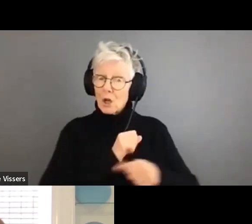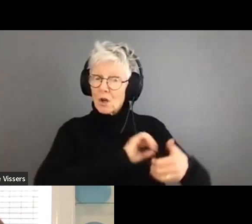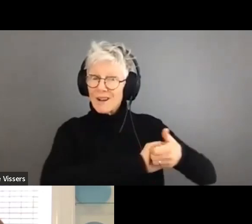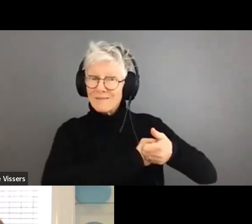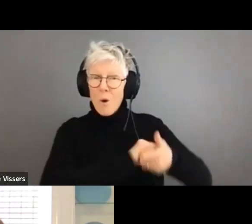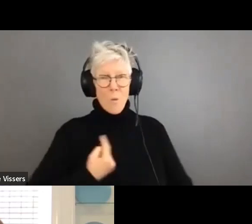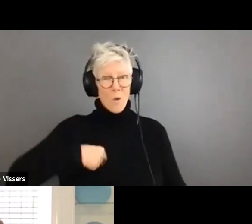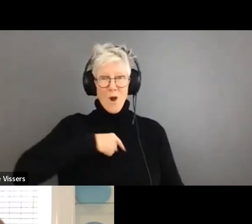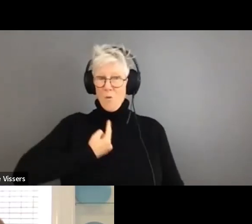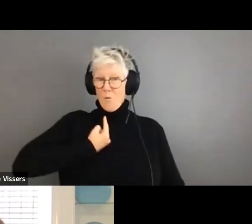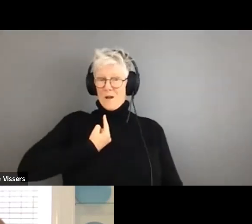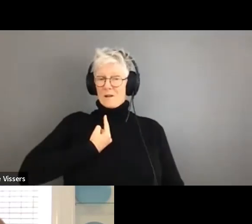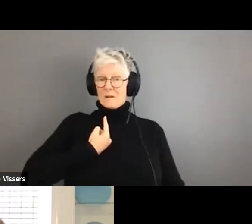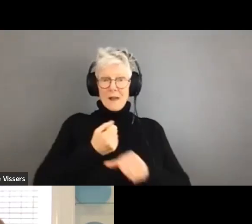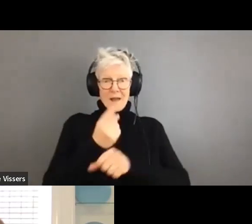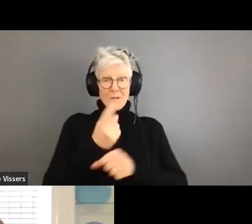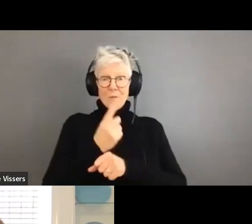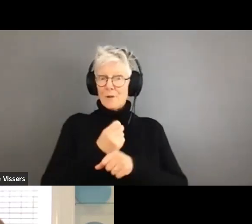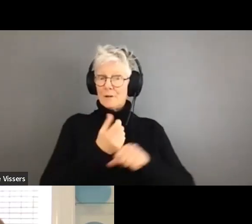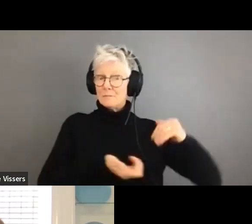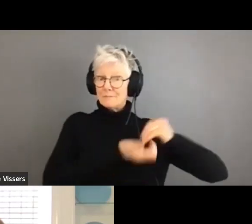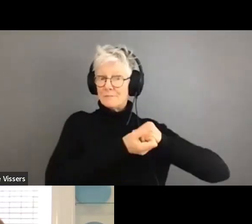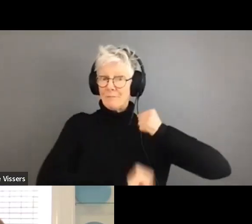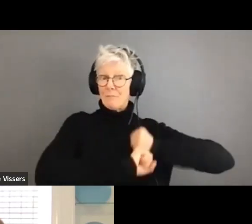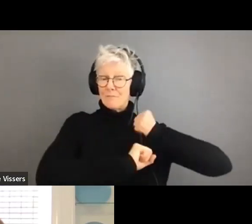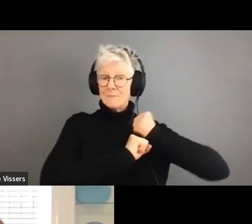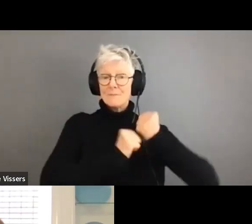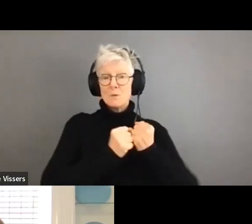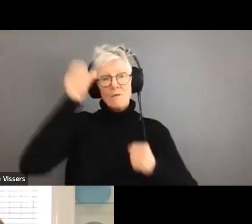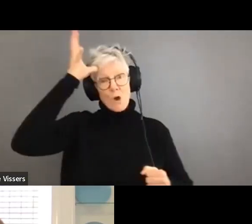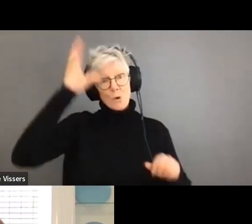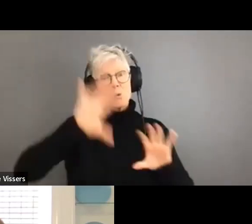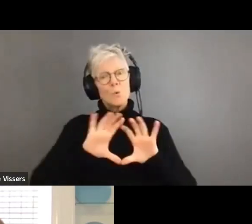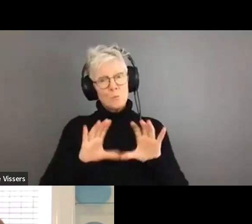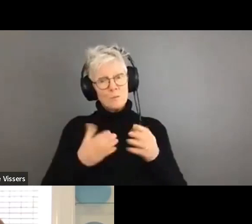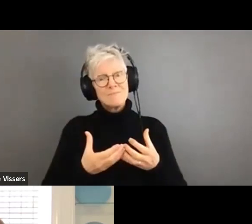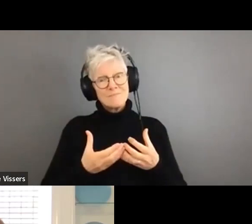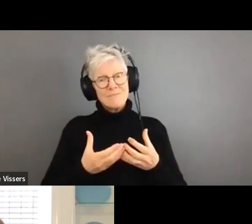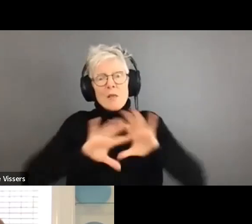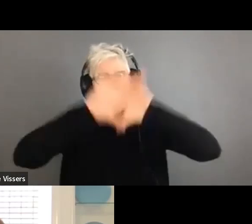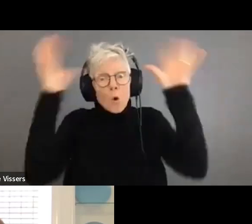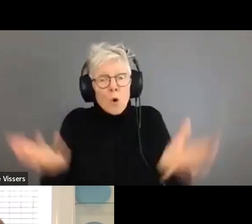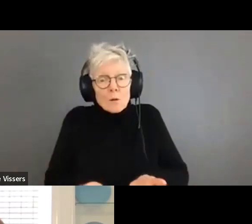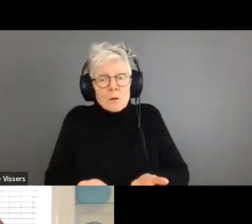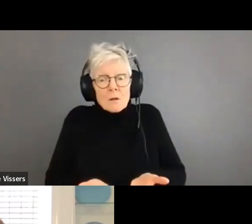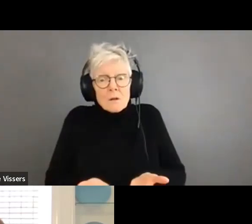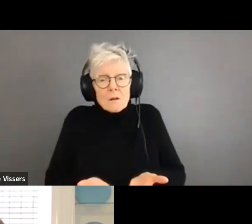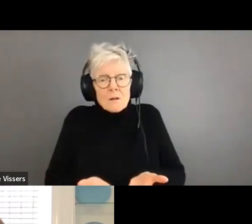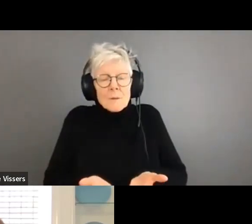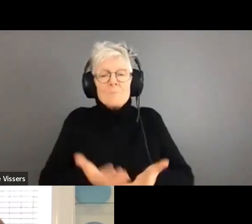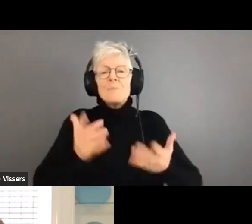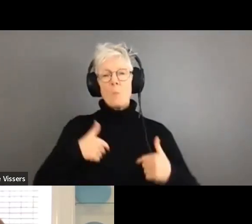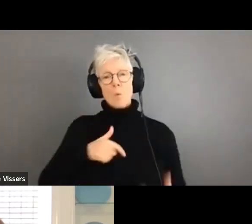only yearly collaboration they have with a fatherhood group in the world, which leads to me co-hosting